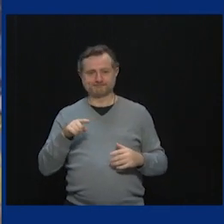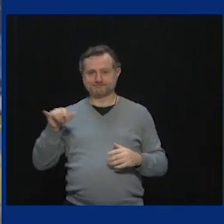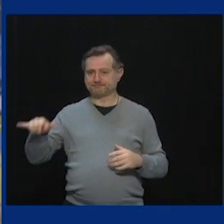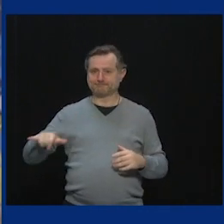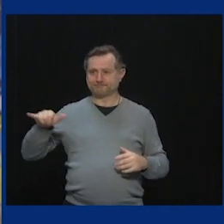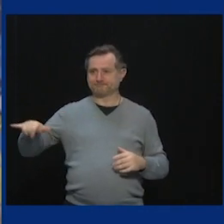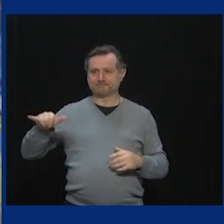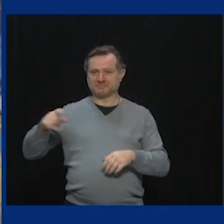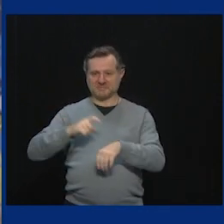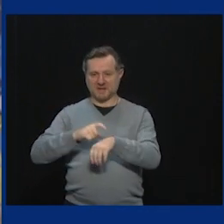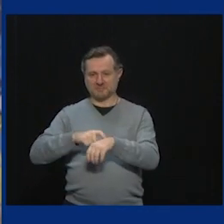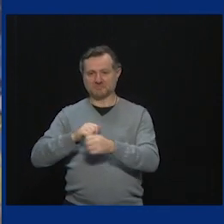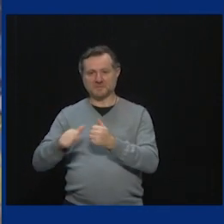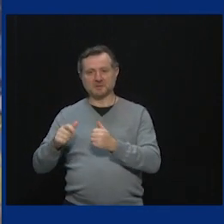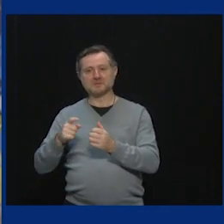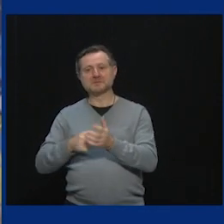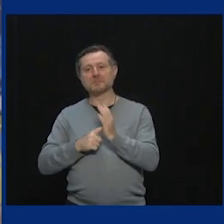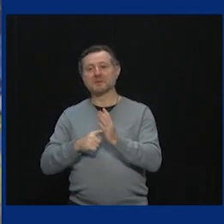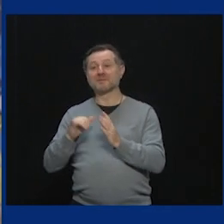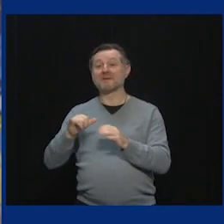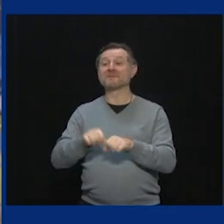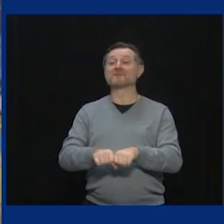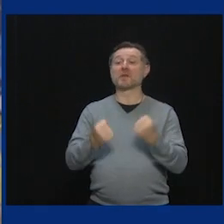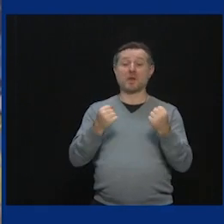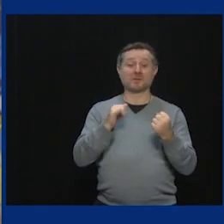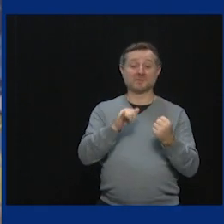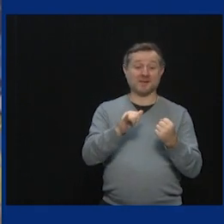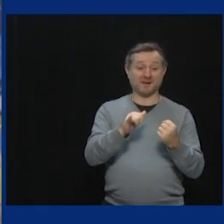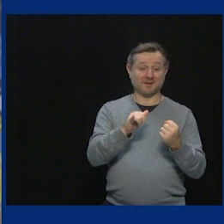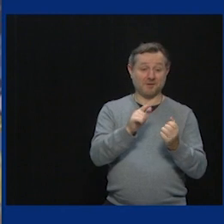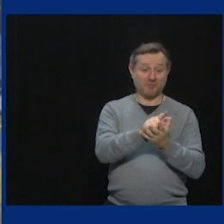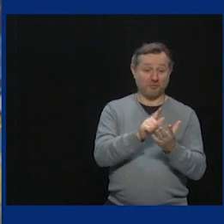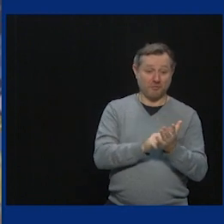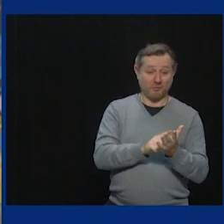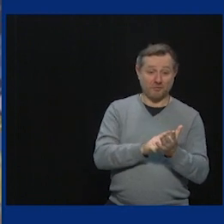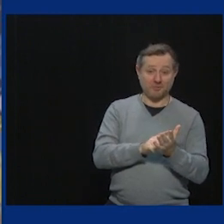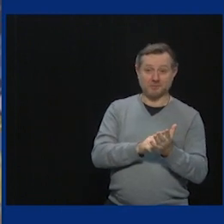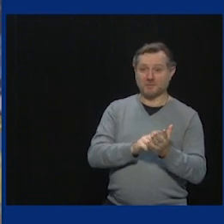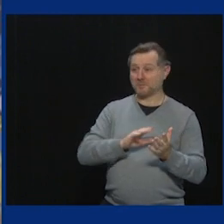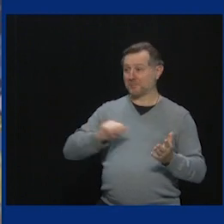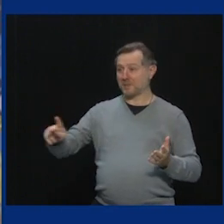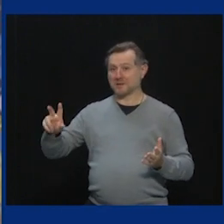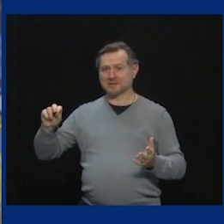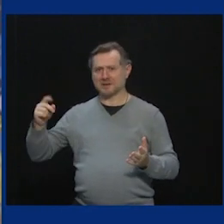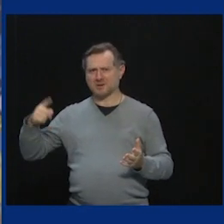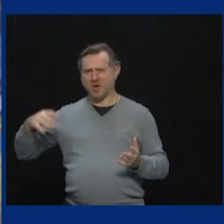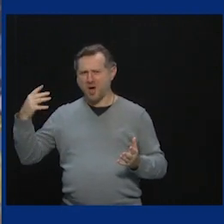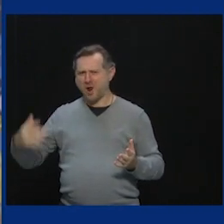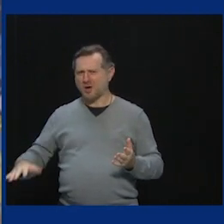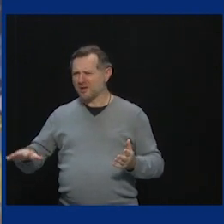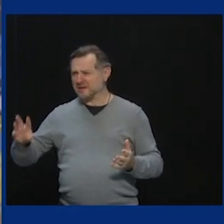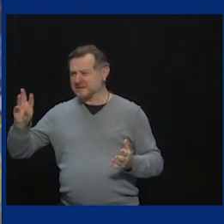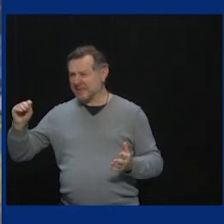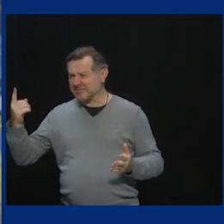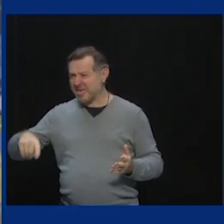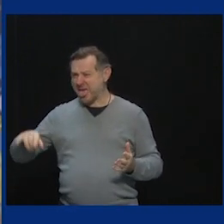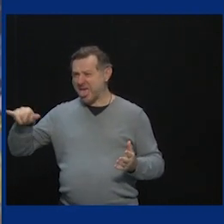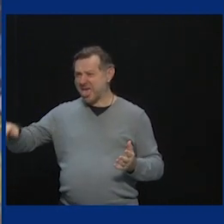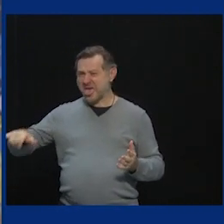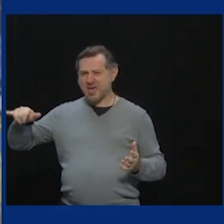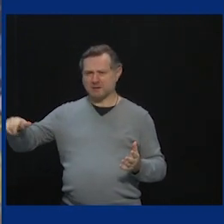would have required you be incarcerated for 30 days, but you'd already been in Riker for 60 days, okay, you're done. So we actually